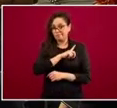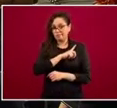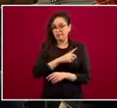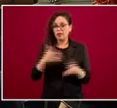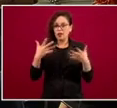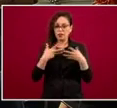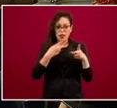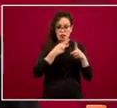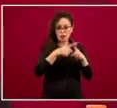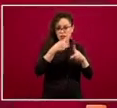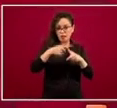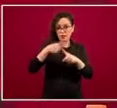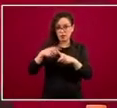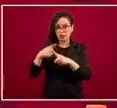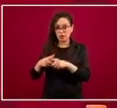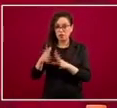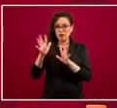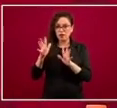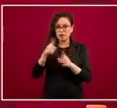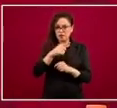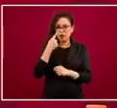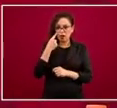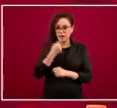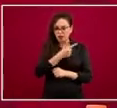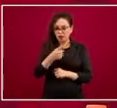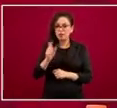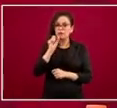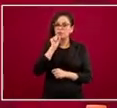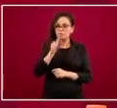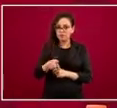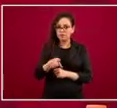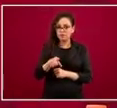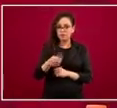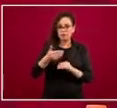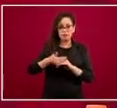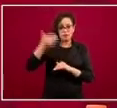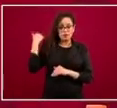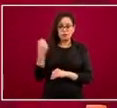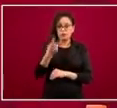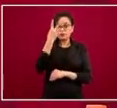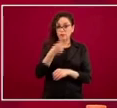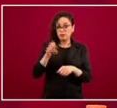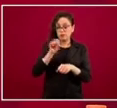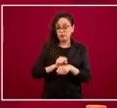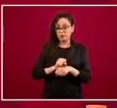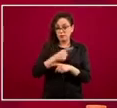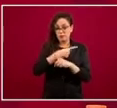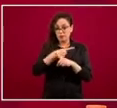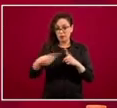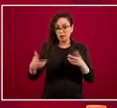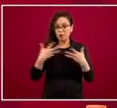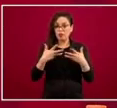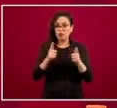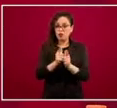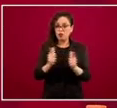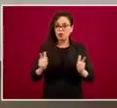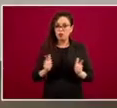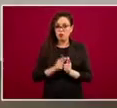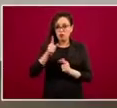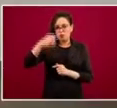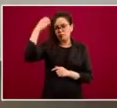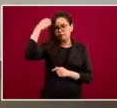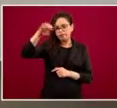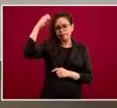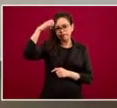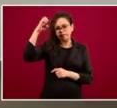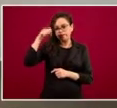specifications. So out of all the different prototypes that we've been presented, we have